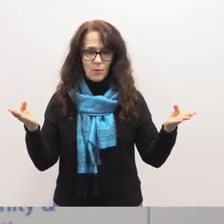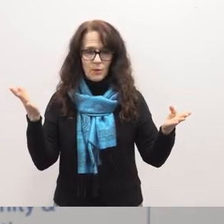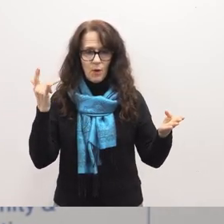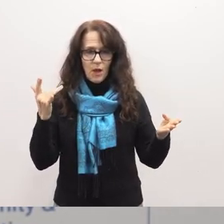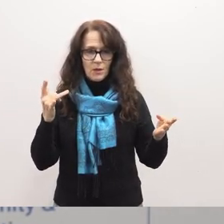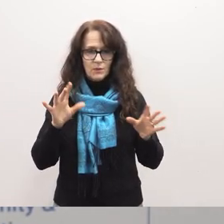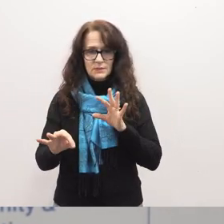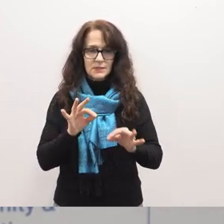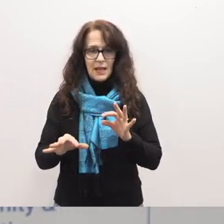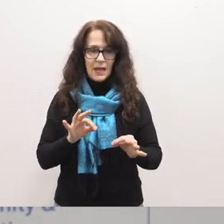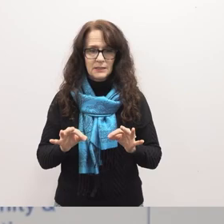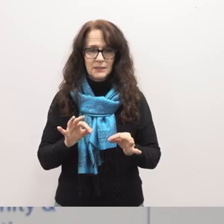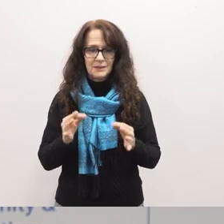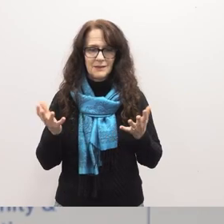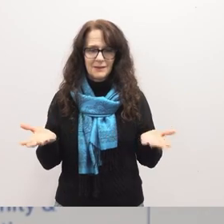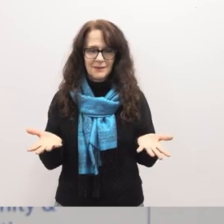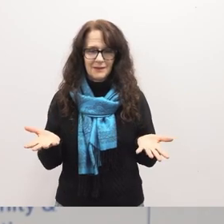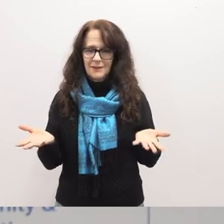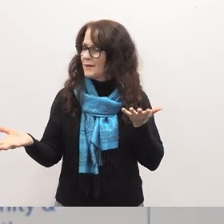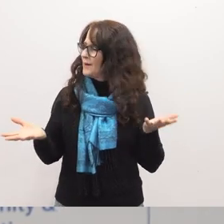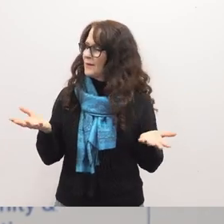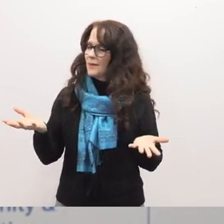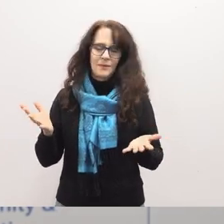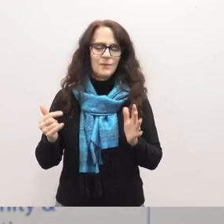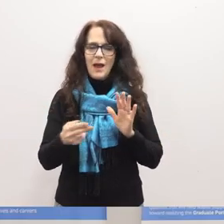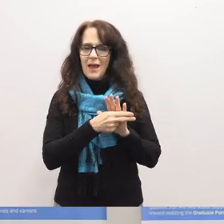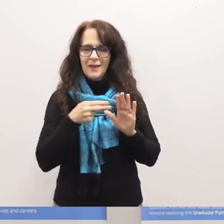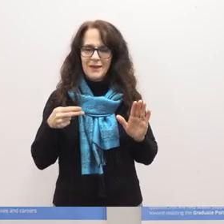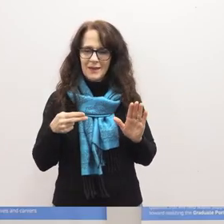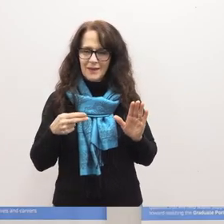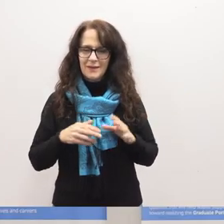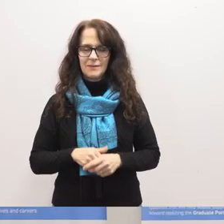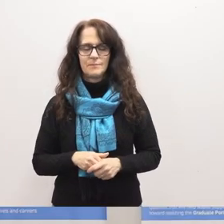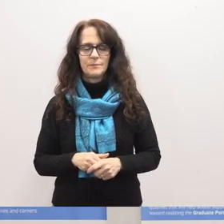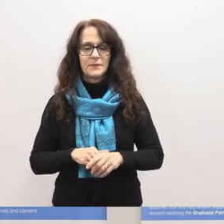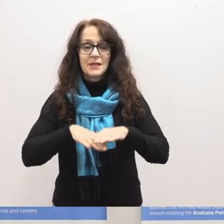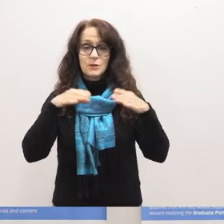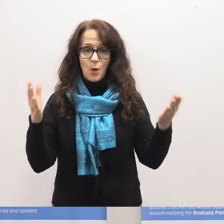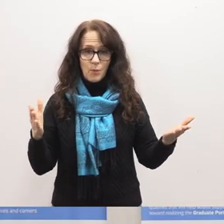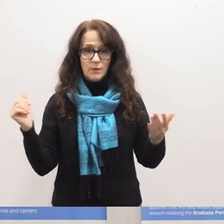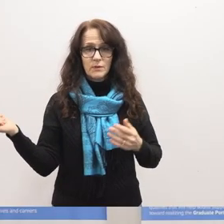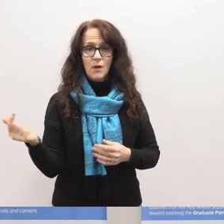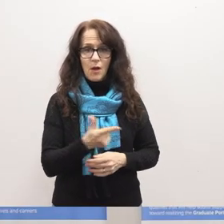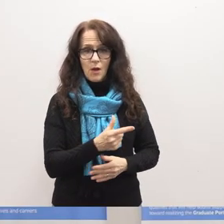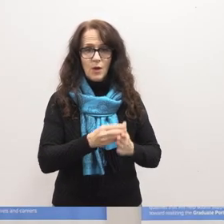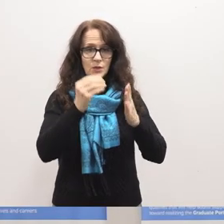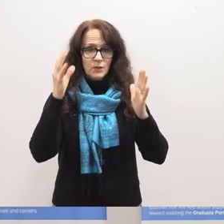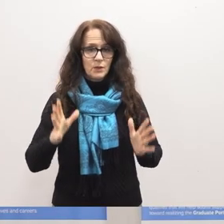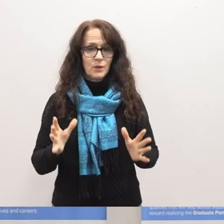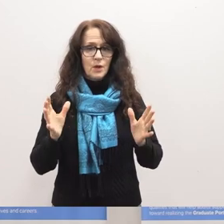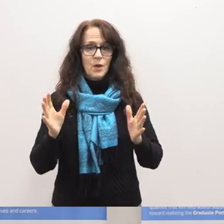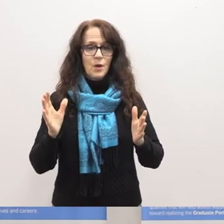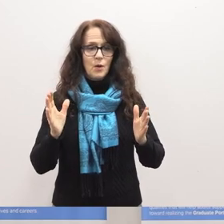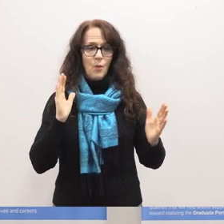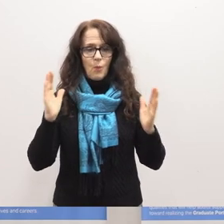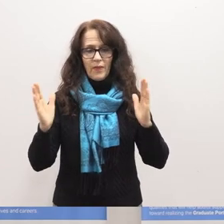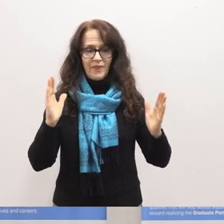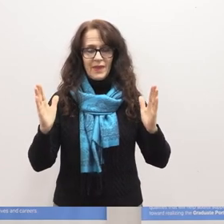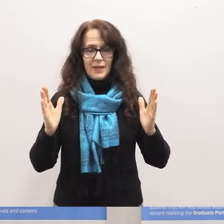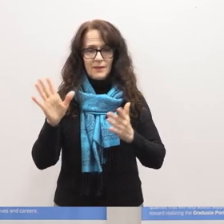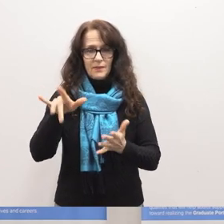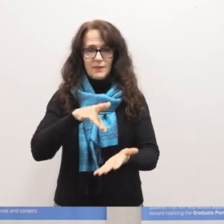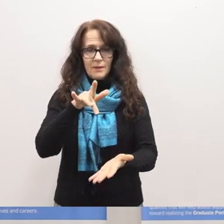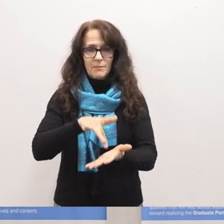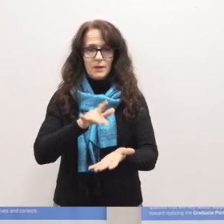have selected? Yeah, that's a great question. I'm here. It is open to all students within our middle